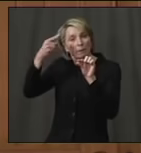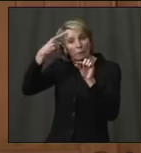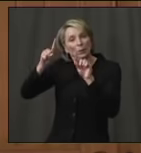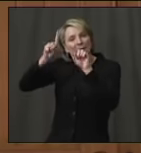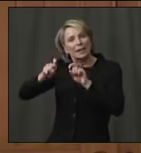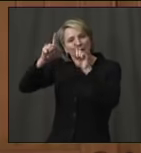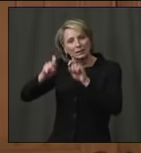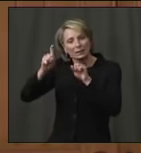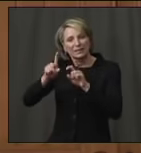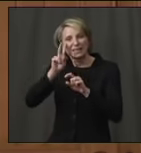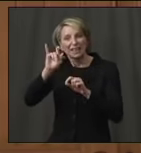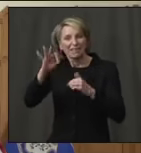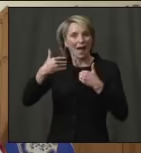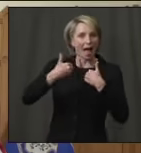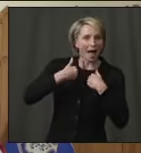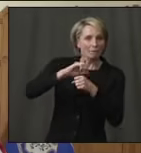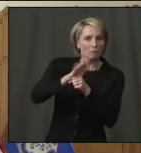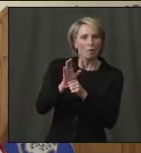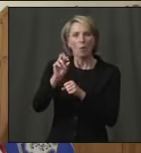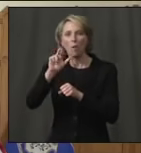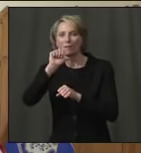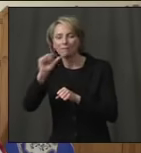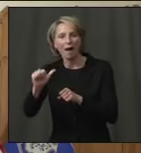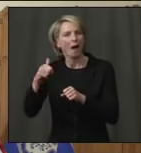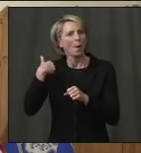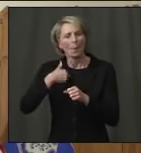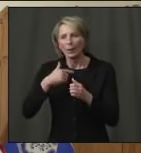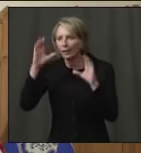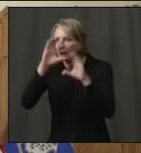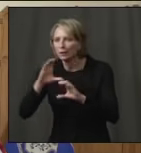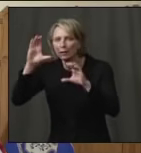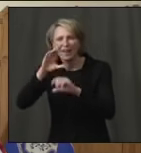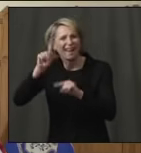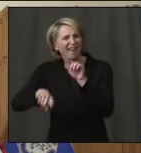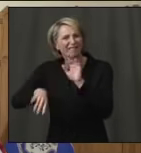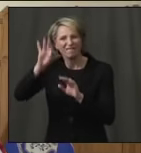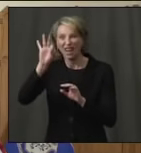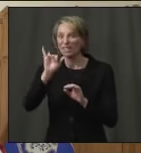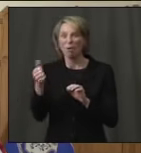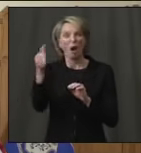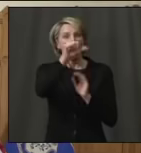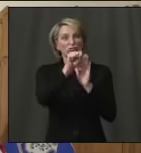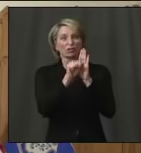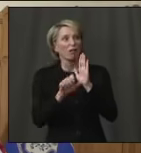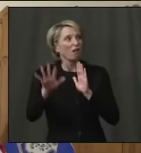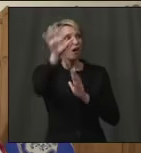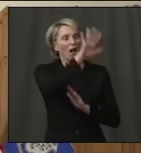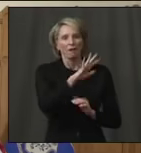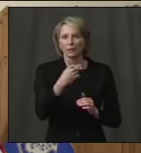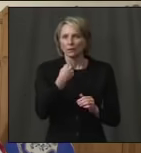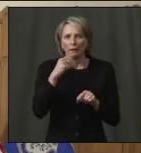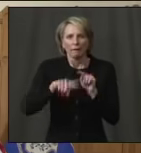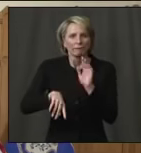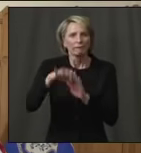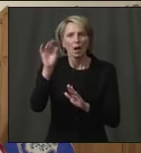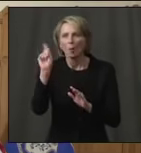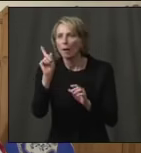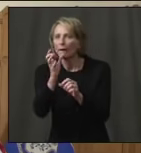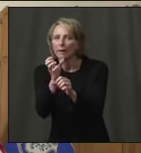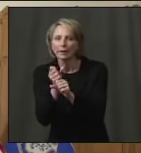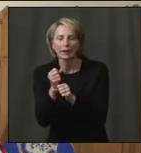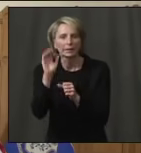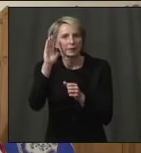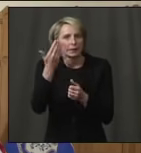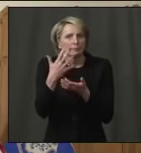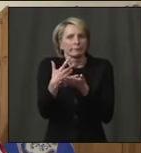constrained. And regarding the contact tracing, I'm reading that in other states, the contact